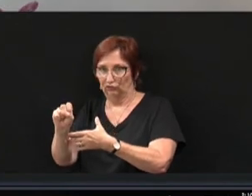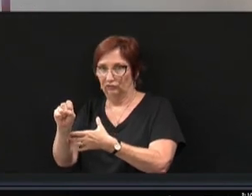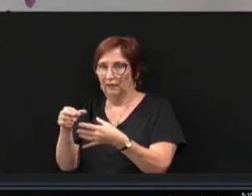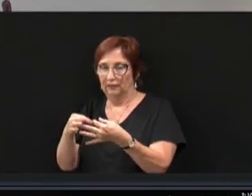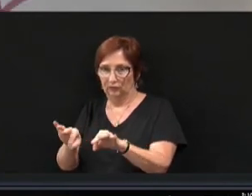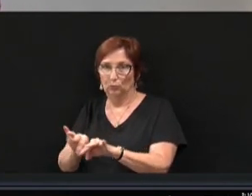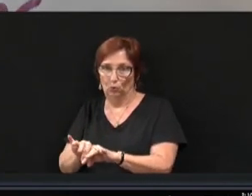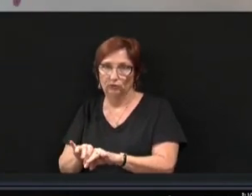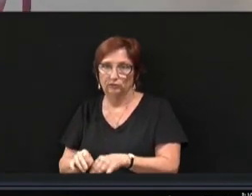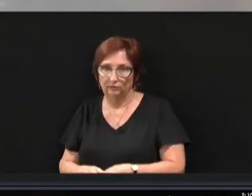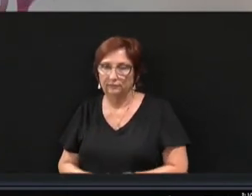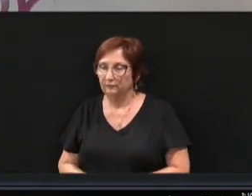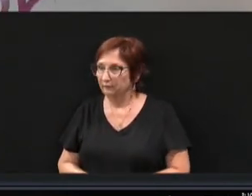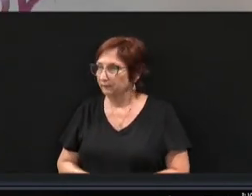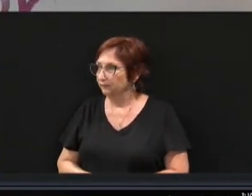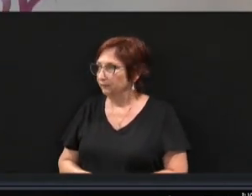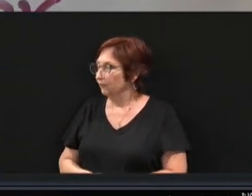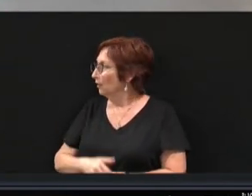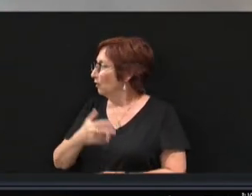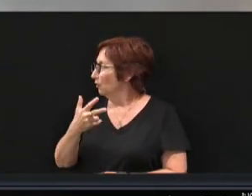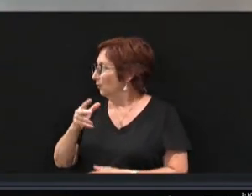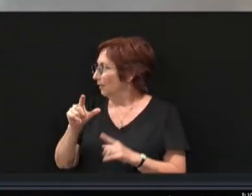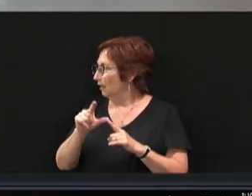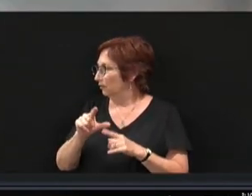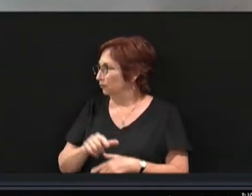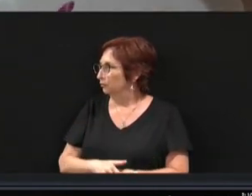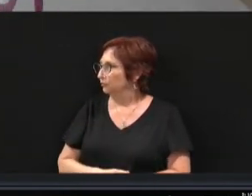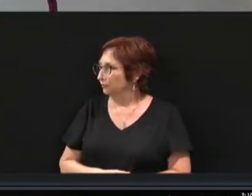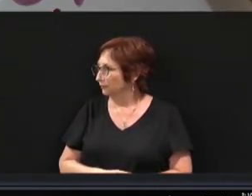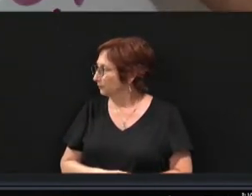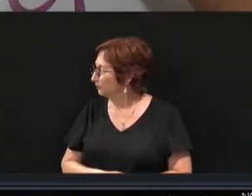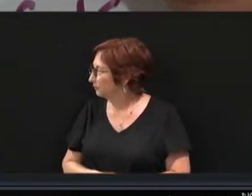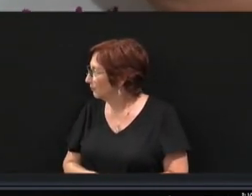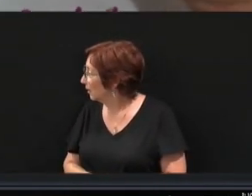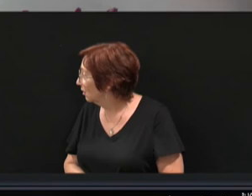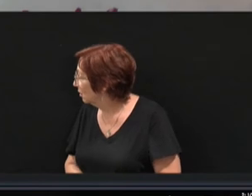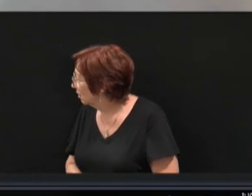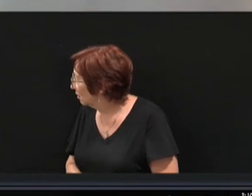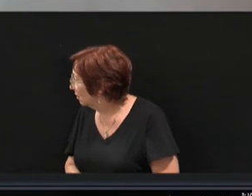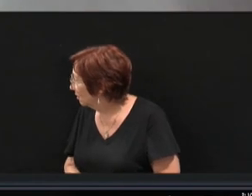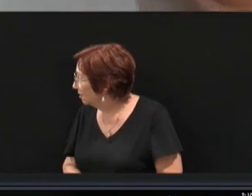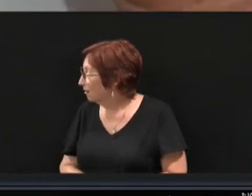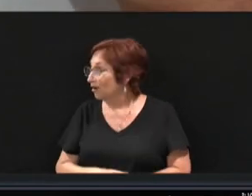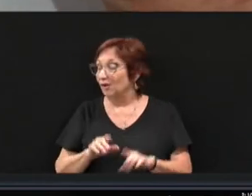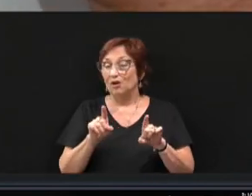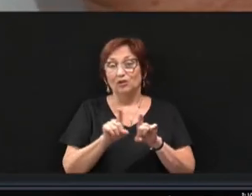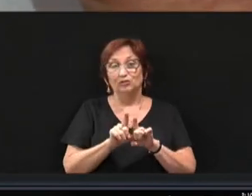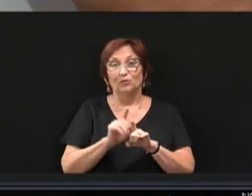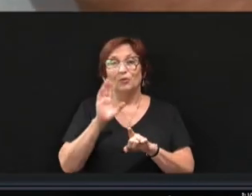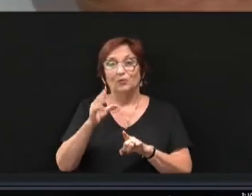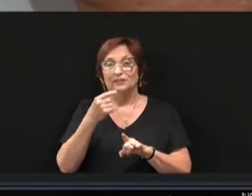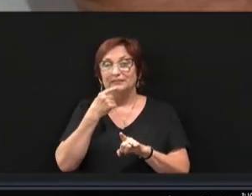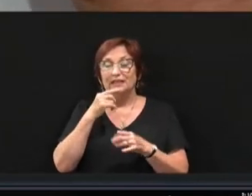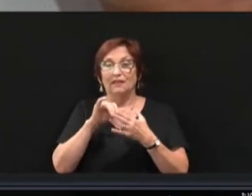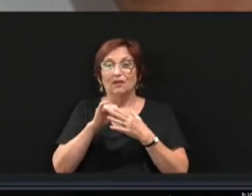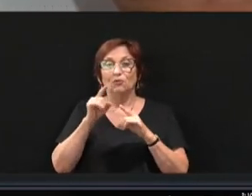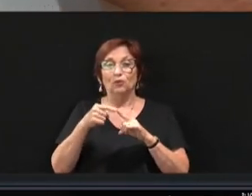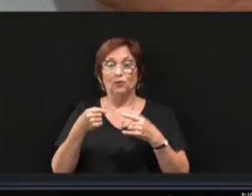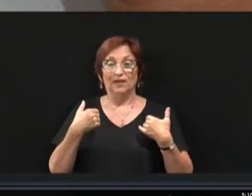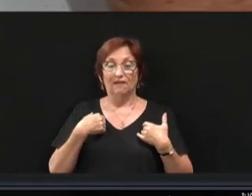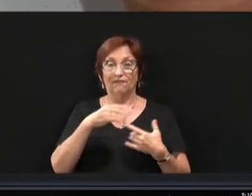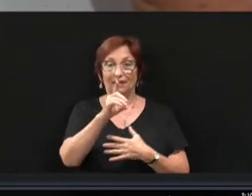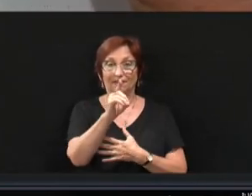little quiz this afternoon. Three letters. Okay. Well, also, we're going to say that when we have a